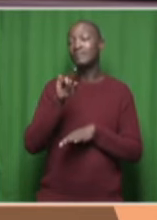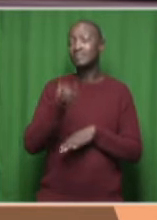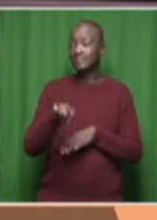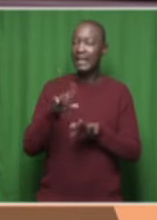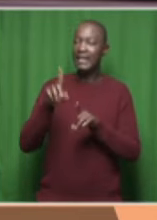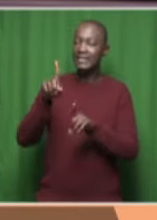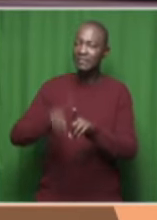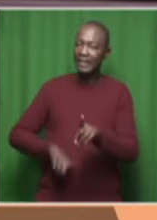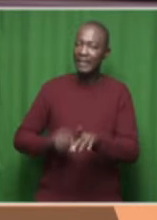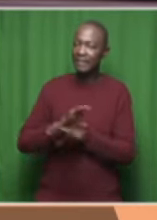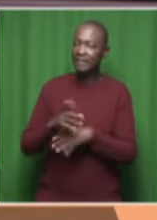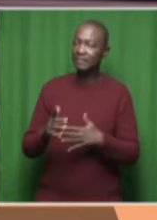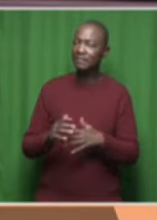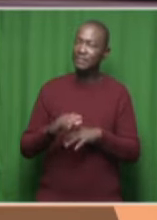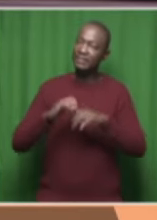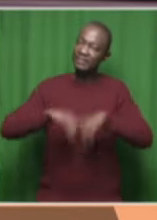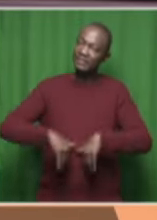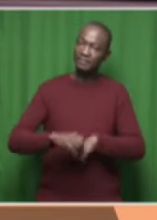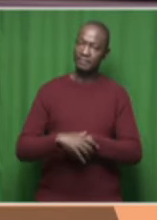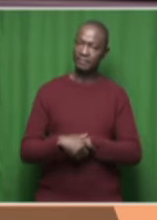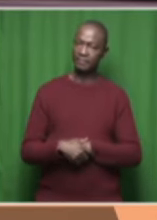faded into obscurity. Look,